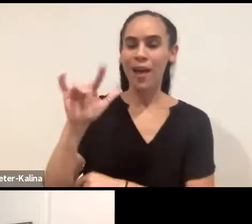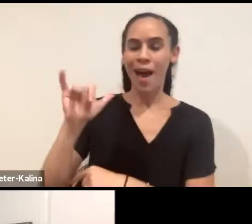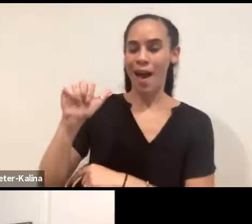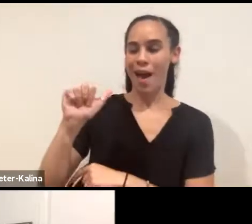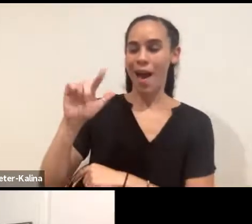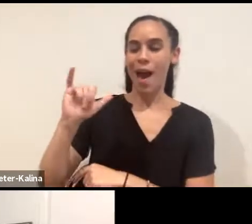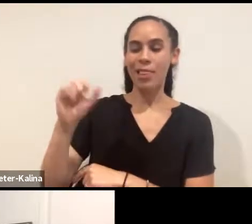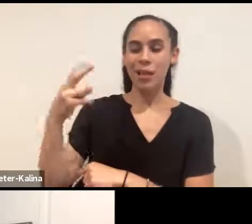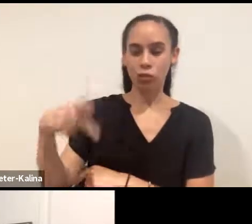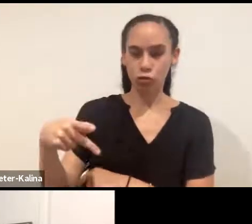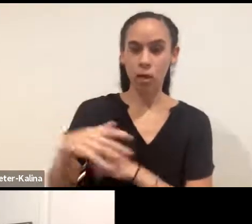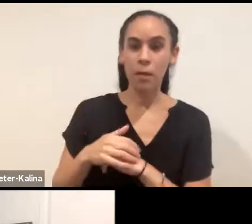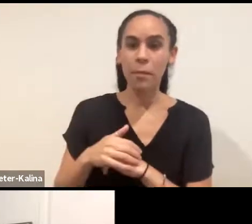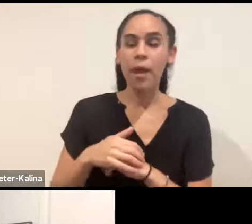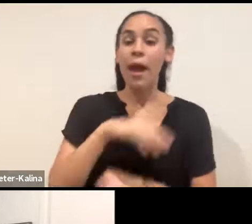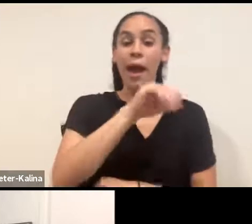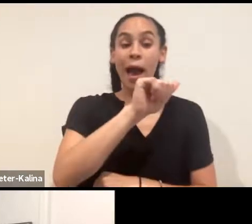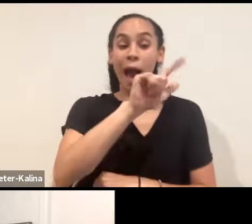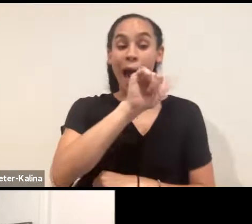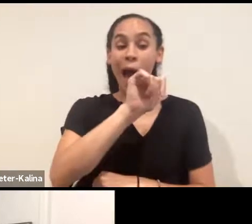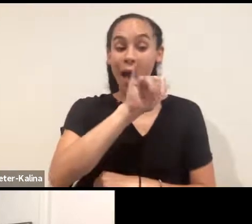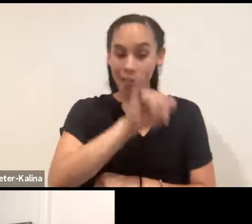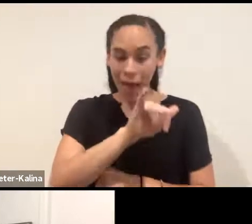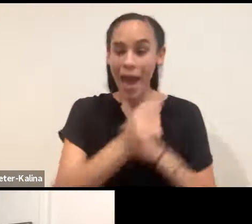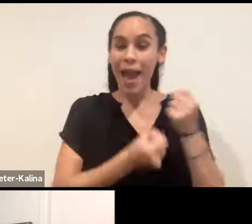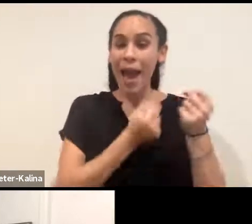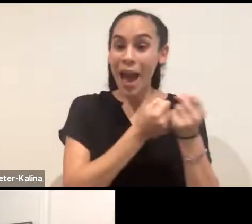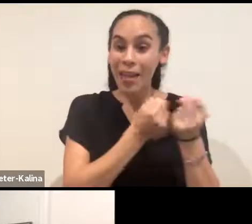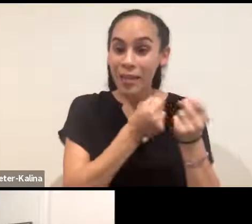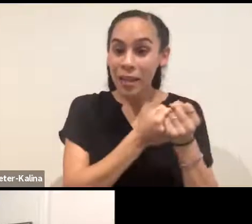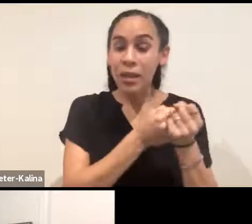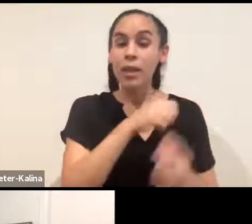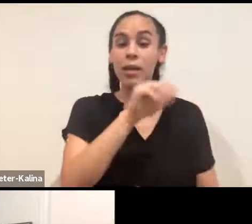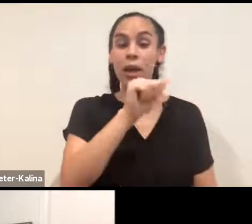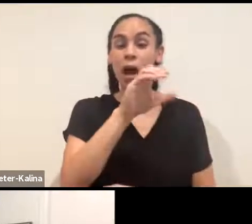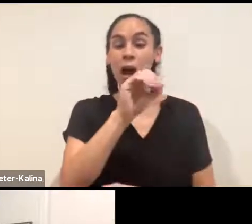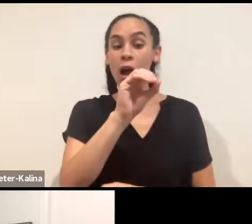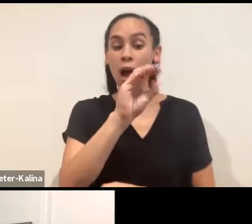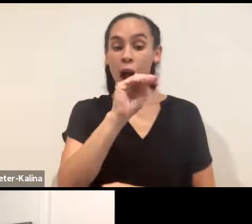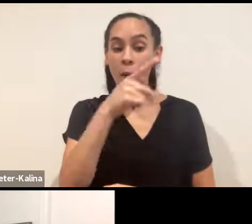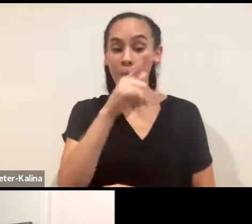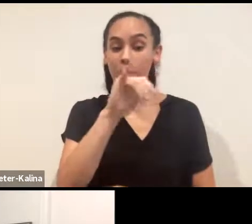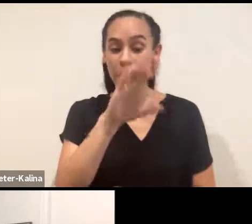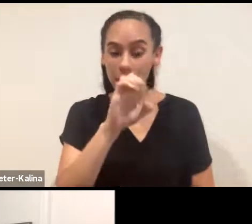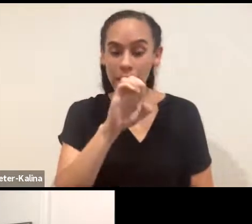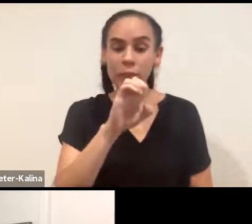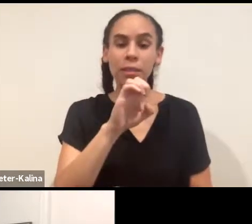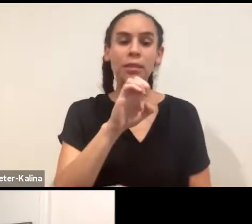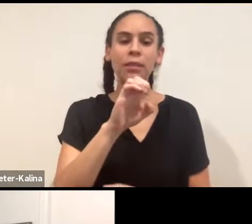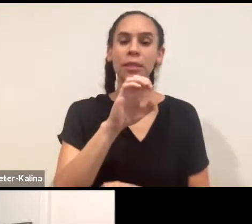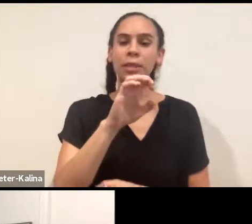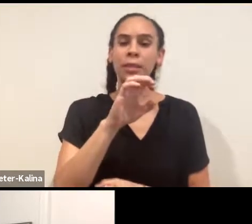consider allies, advocates, and accomplices and activists all to be a form of allyship.